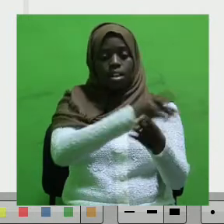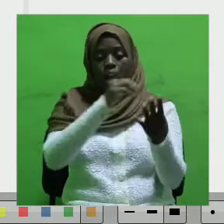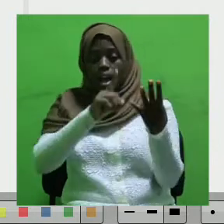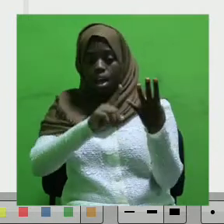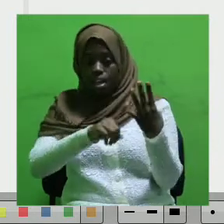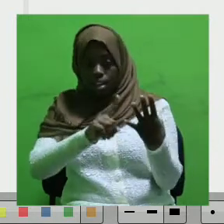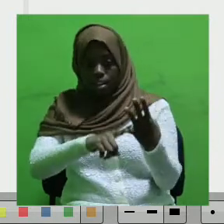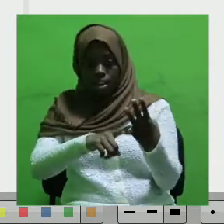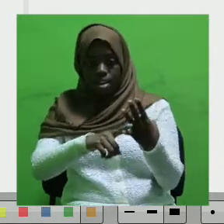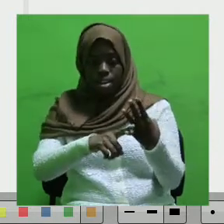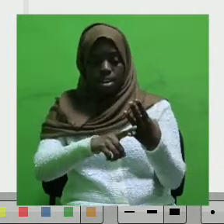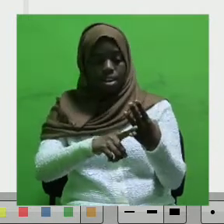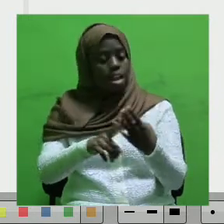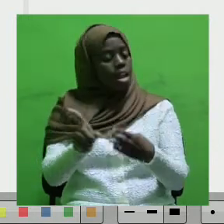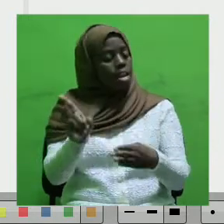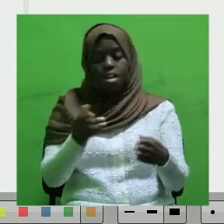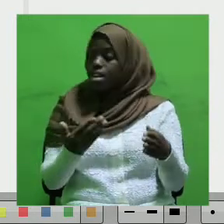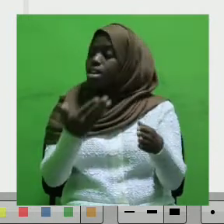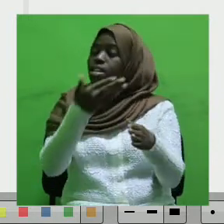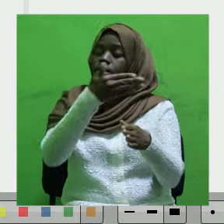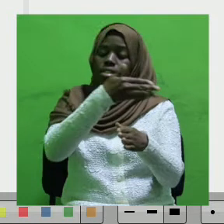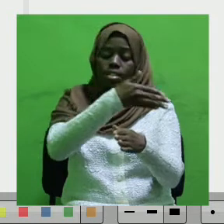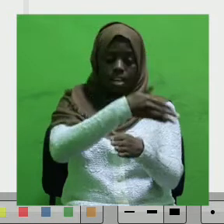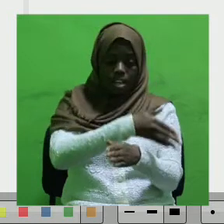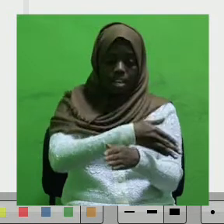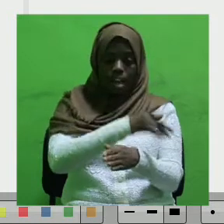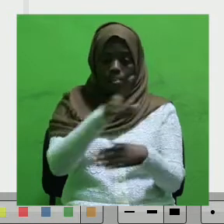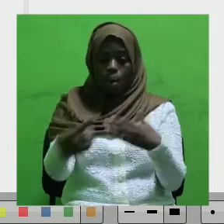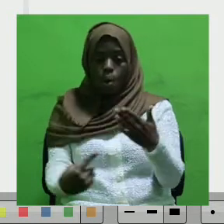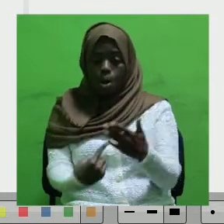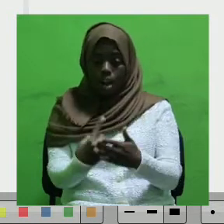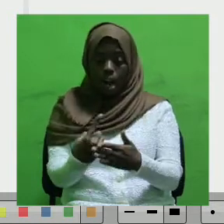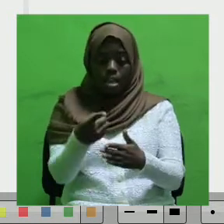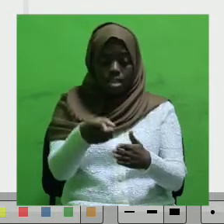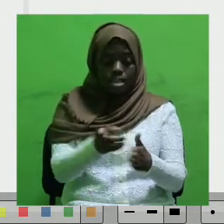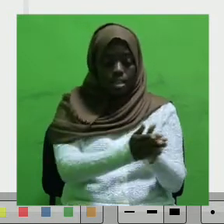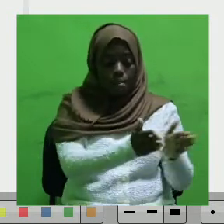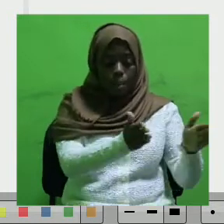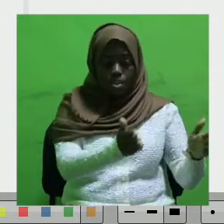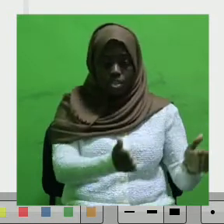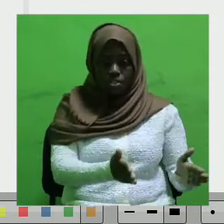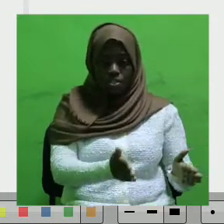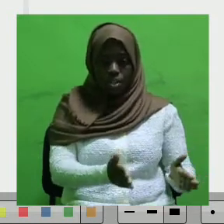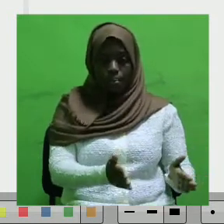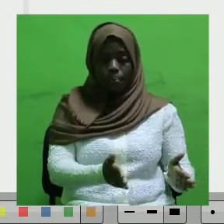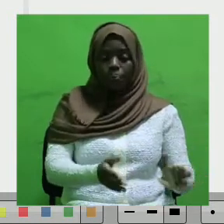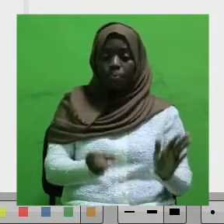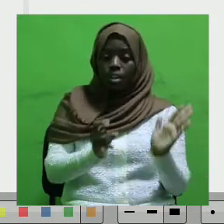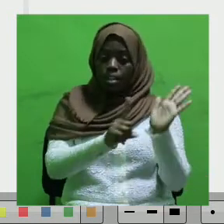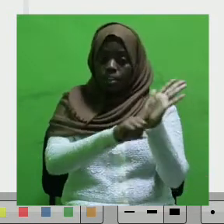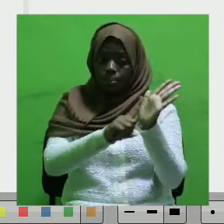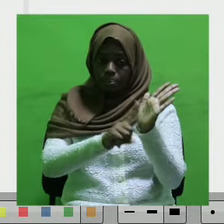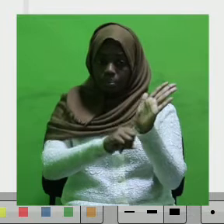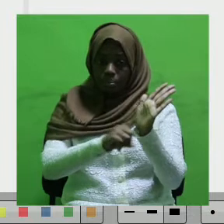occur, and sometimes some reabsorption occurs in this position. We have the